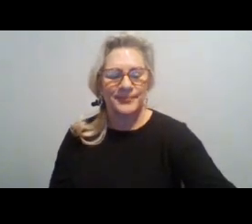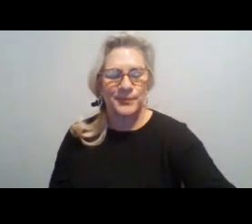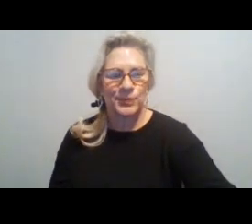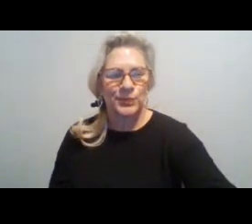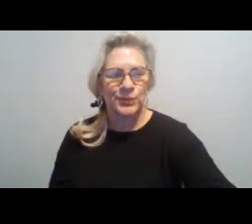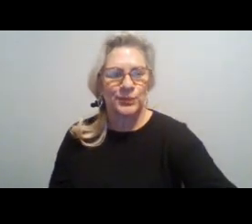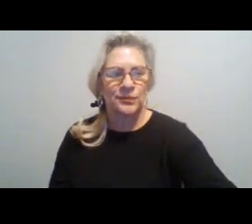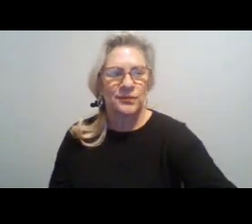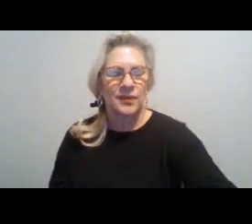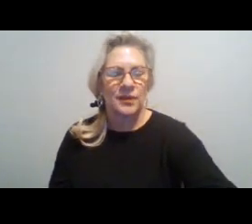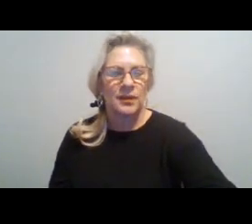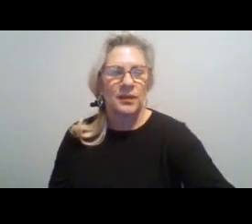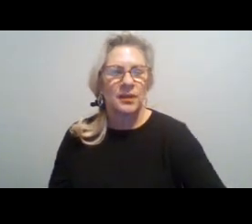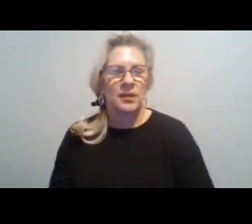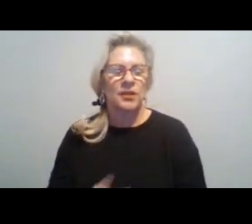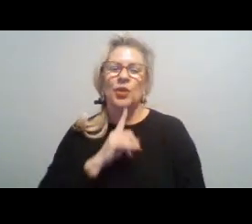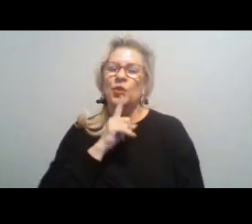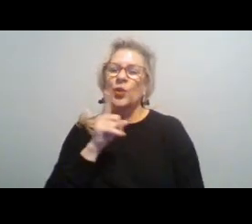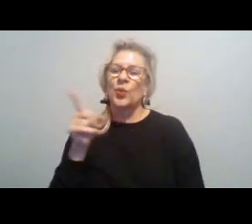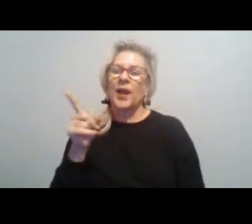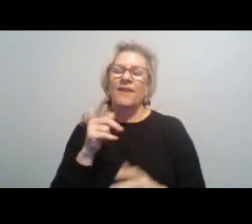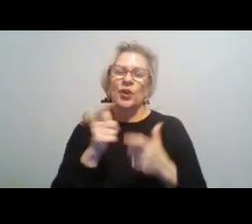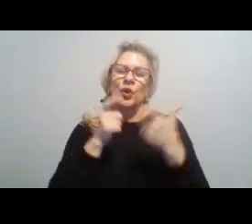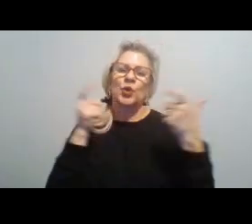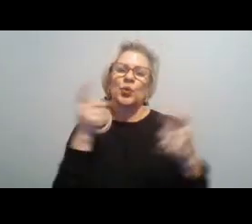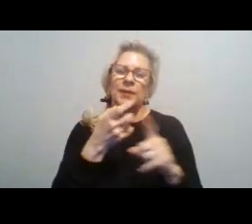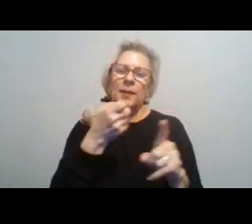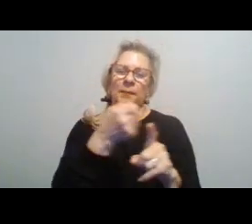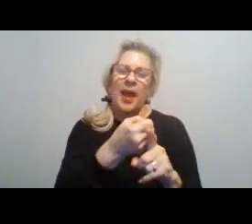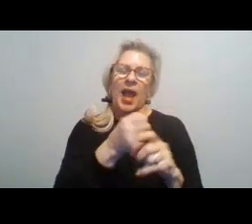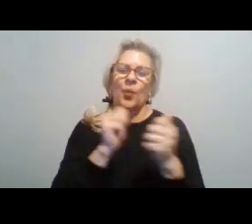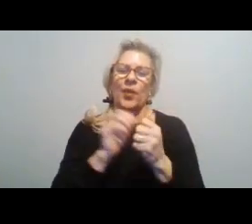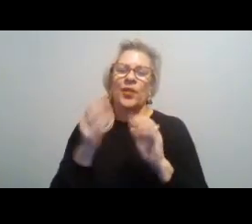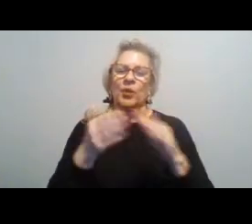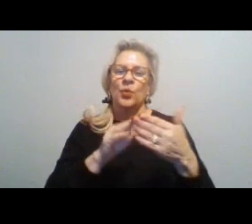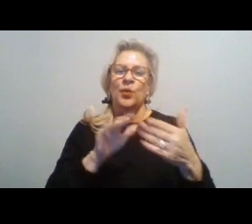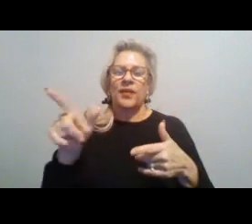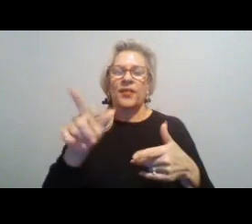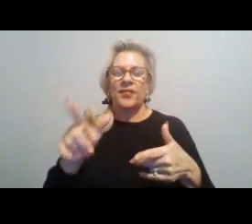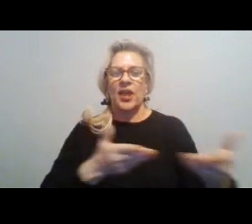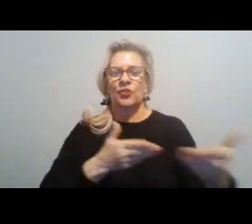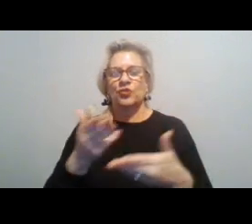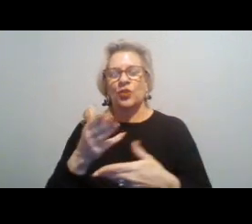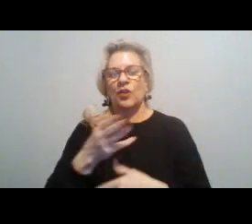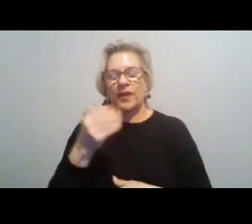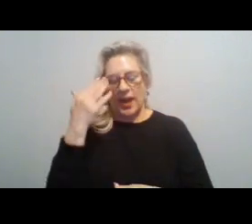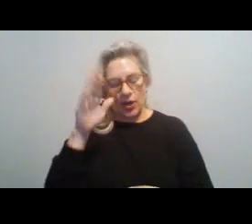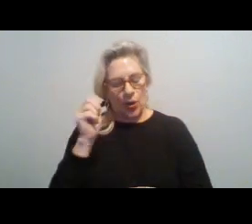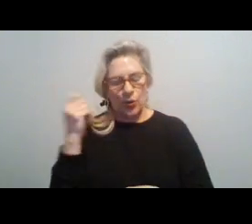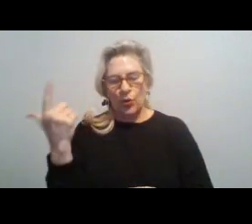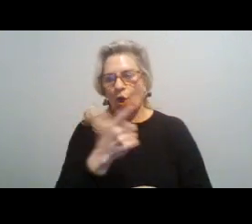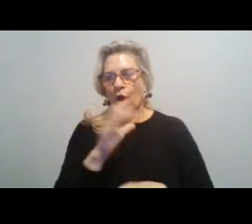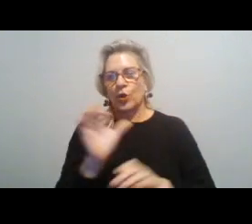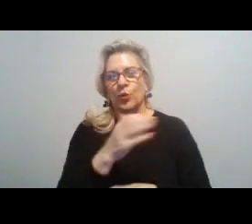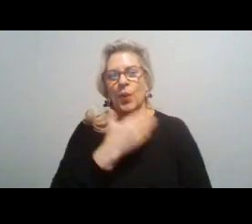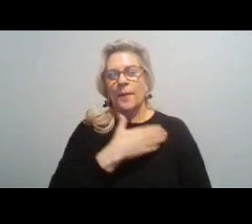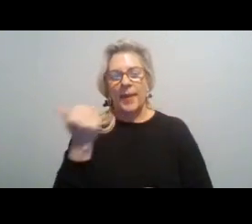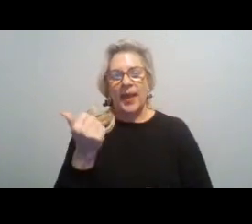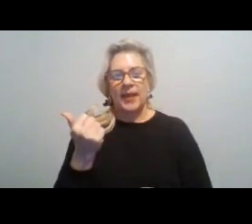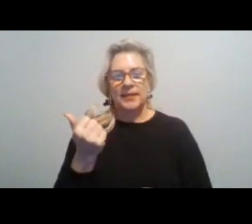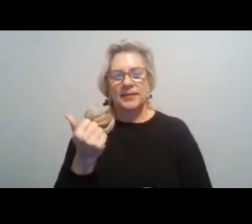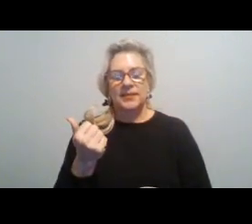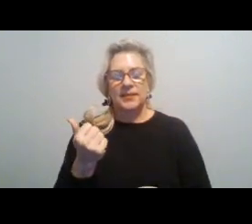is immense. It's impactful to the communities that they serve. And you're doing the best that you can with the limited resources we have to try to make sure that